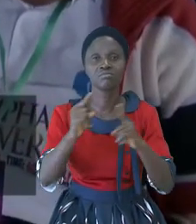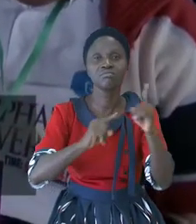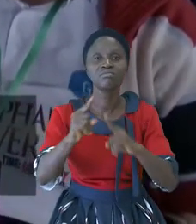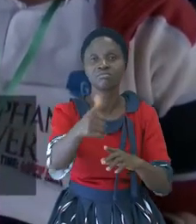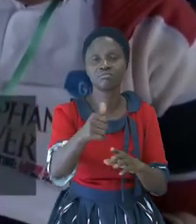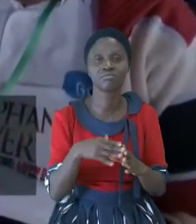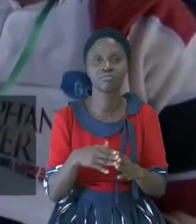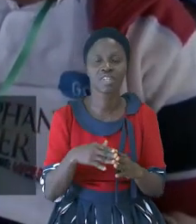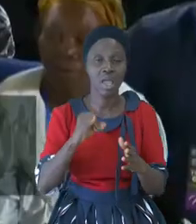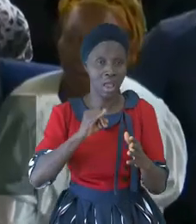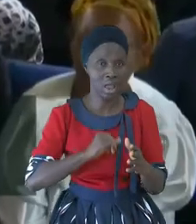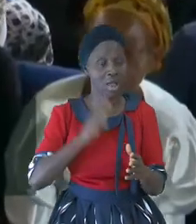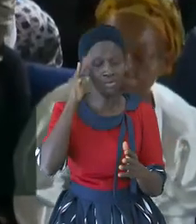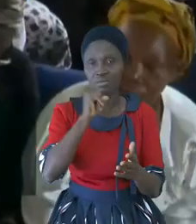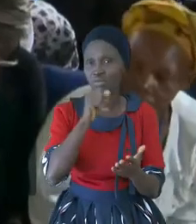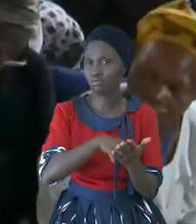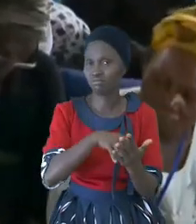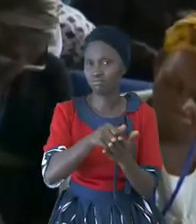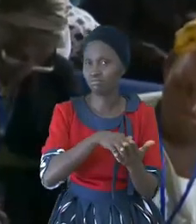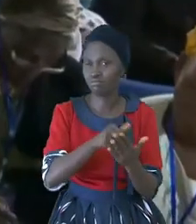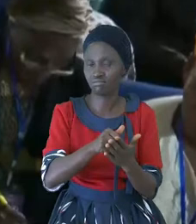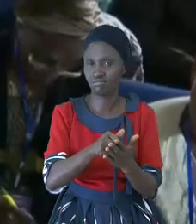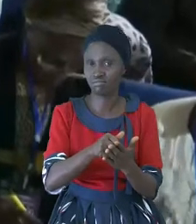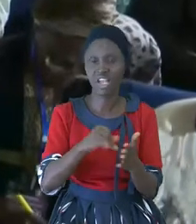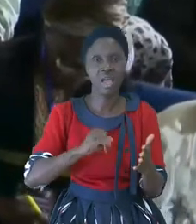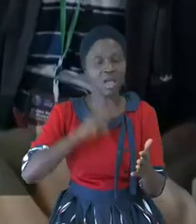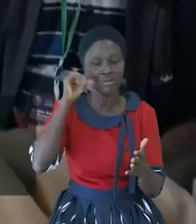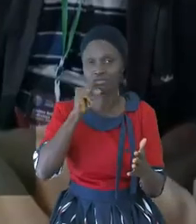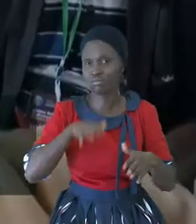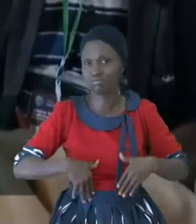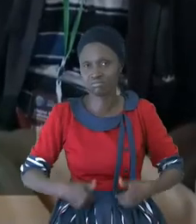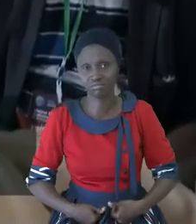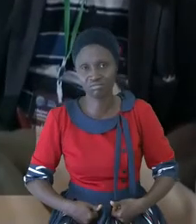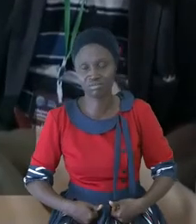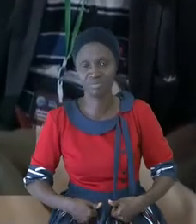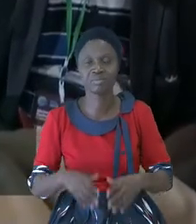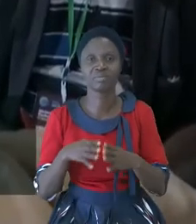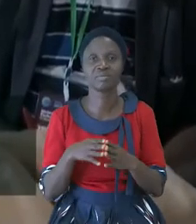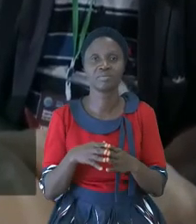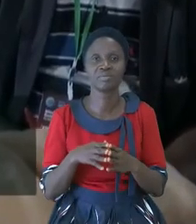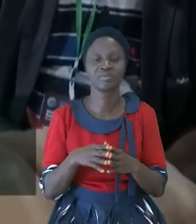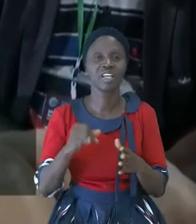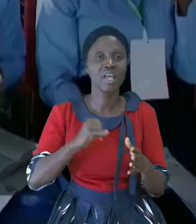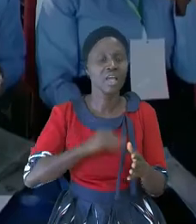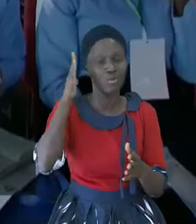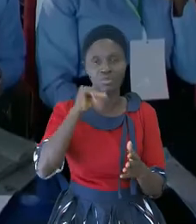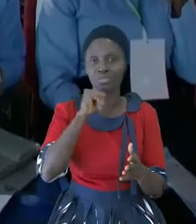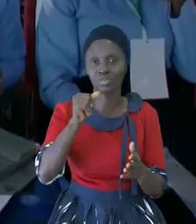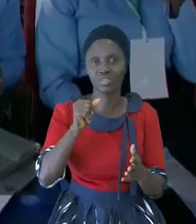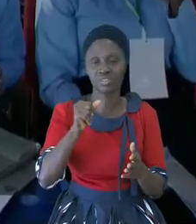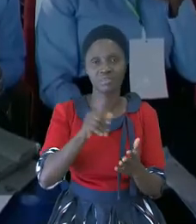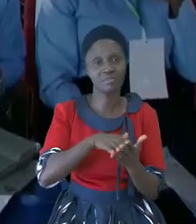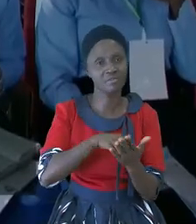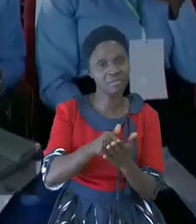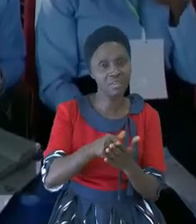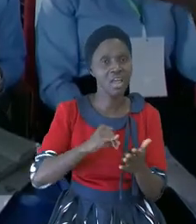Yourself, I'll not get weary. I'll not get fagged out, fatigued. I will not faint. I